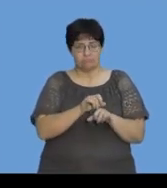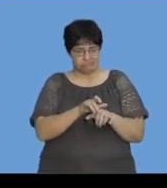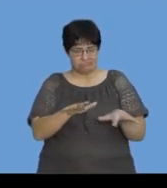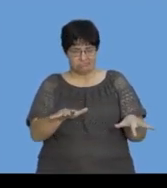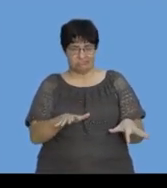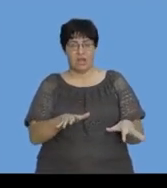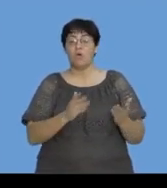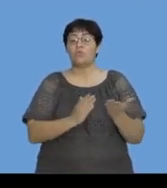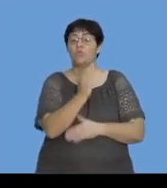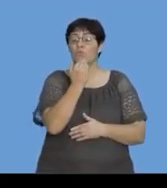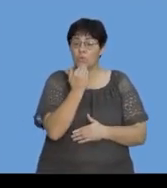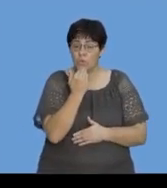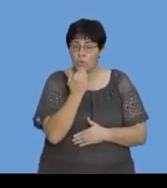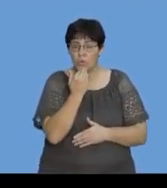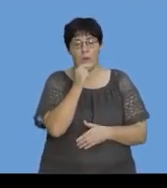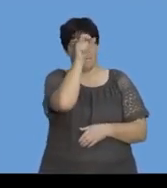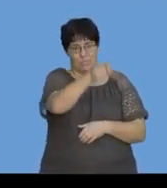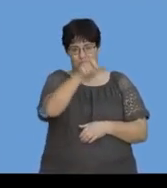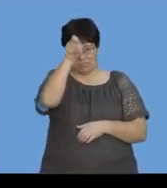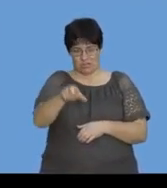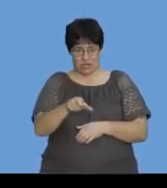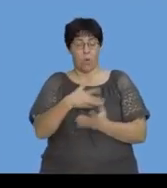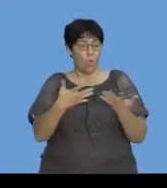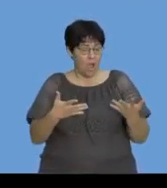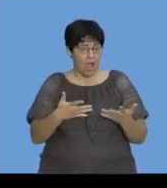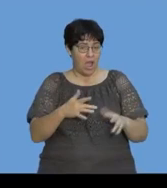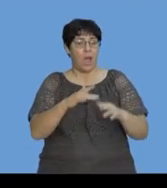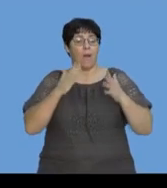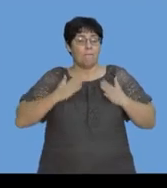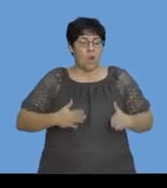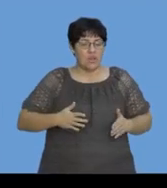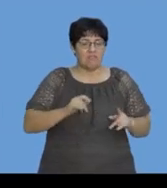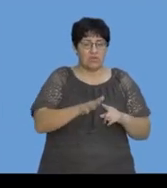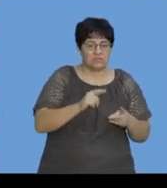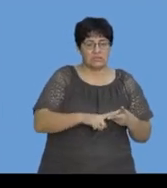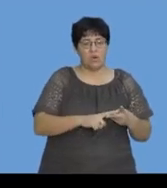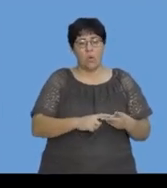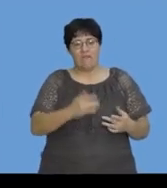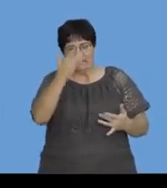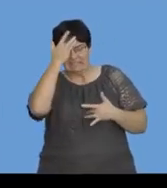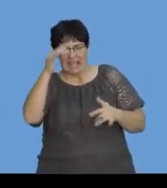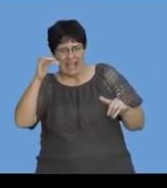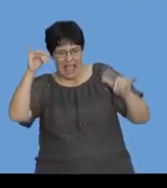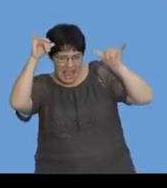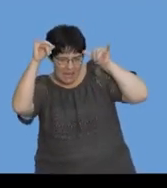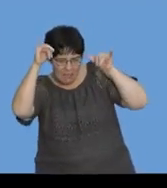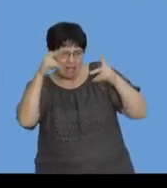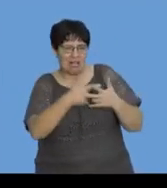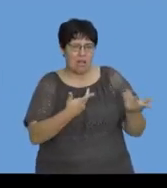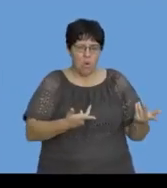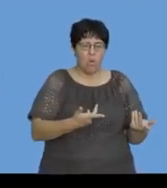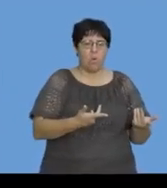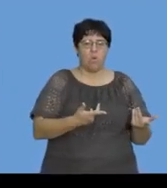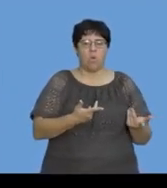is spread by people, by contact with the skin, or body fluids or infected animals,